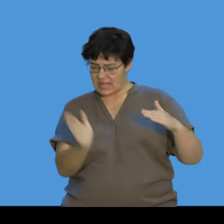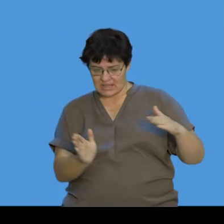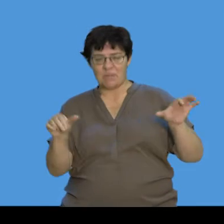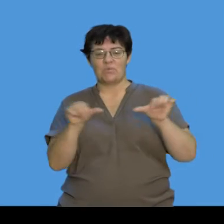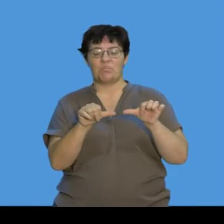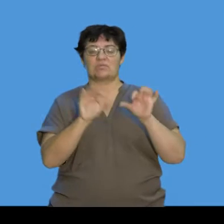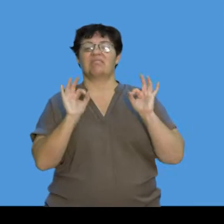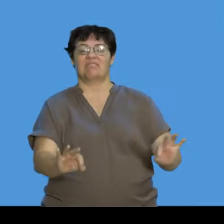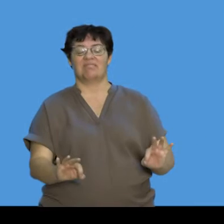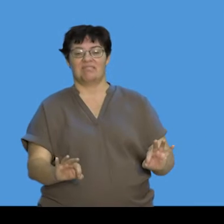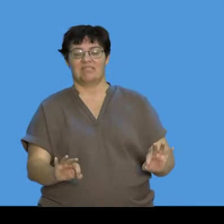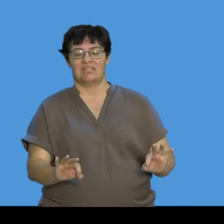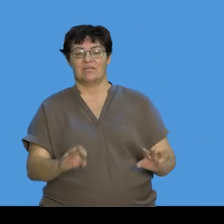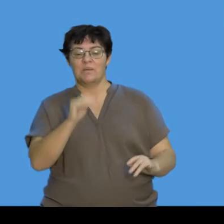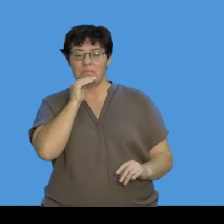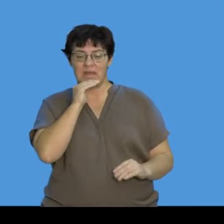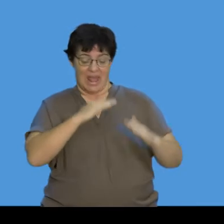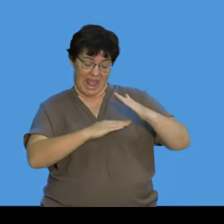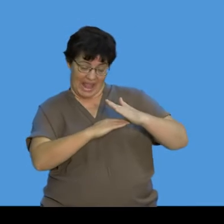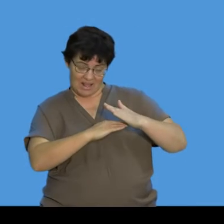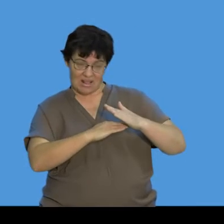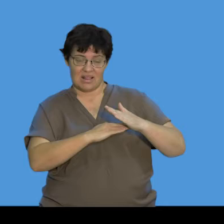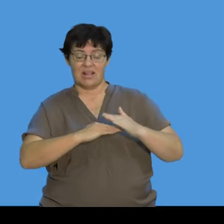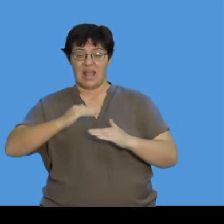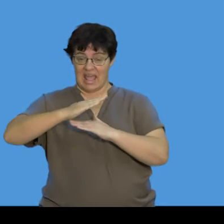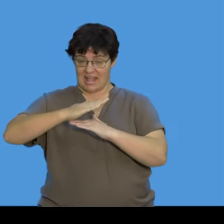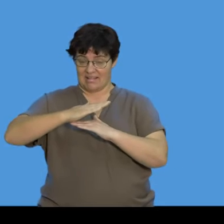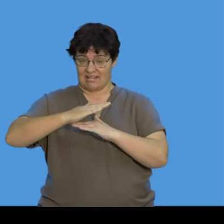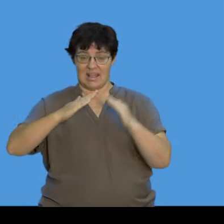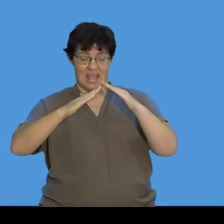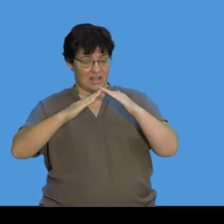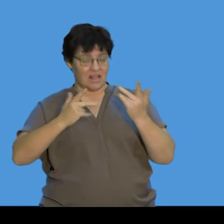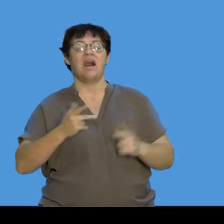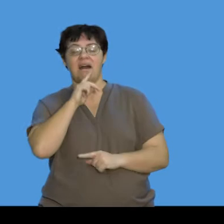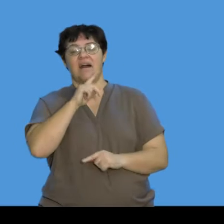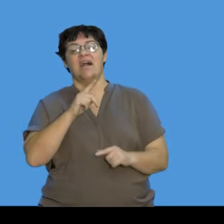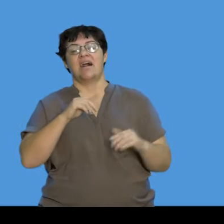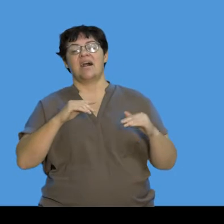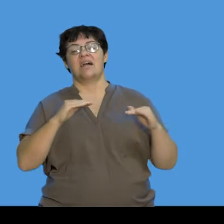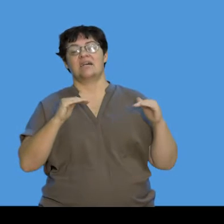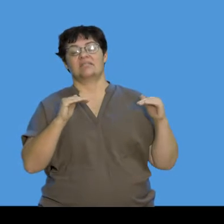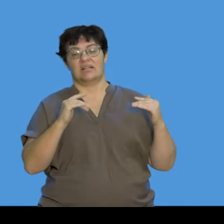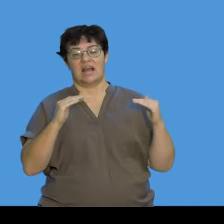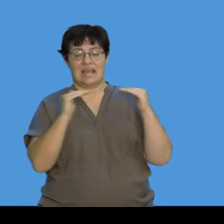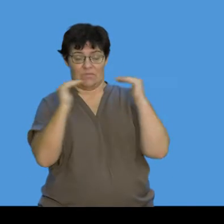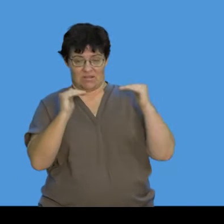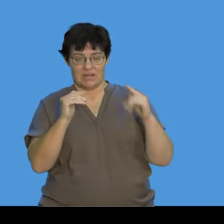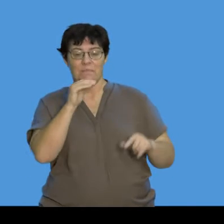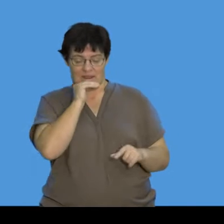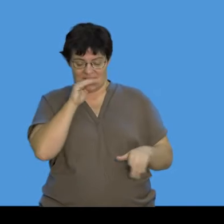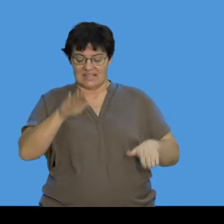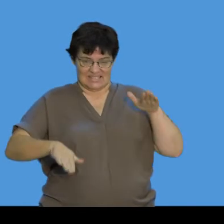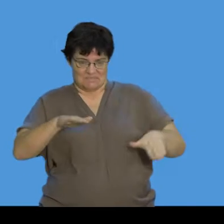proportional, which makes the angles to be equal, and then we then claim that they are similar to each